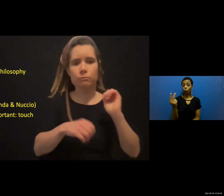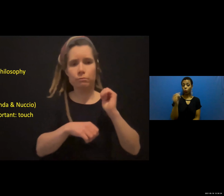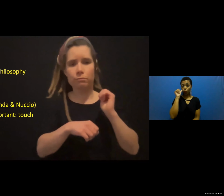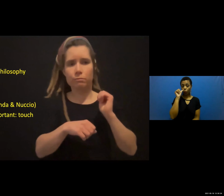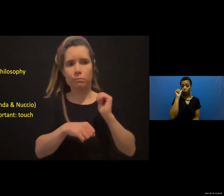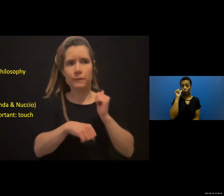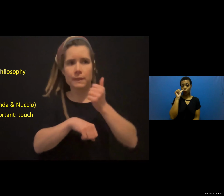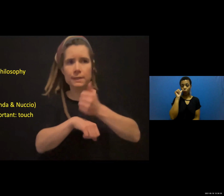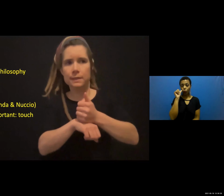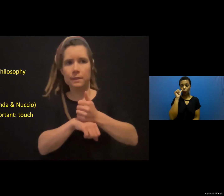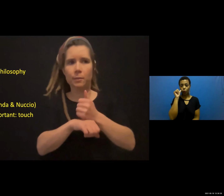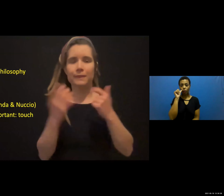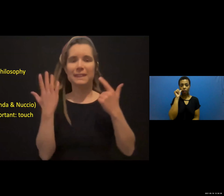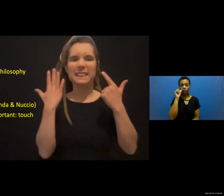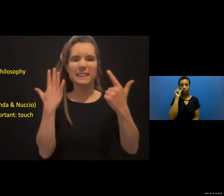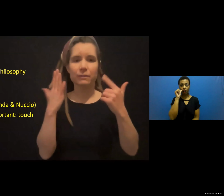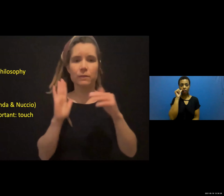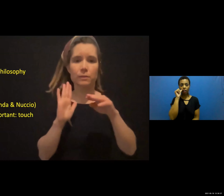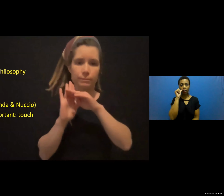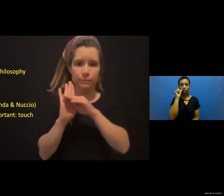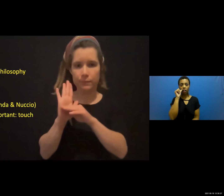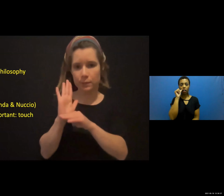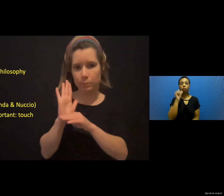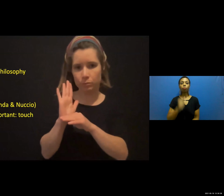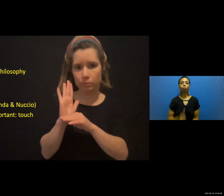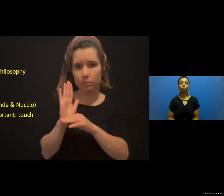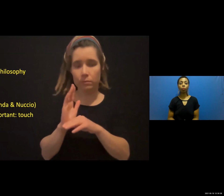who started working on Protactile,